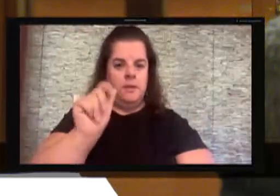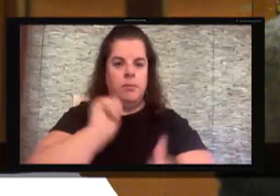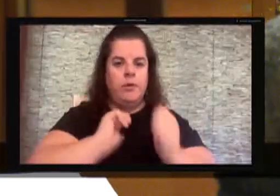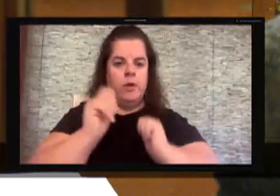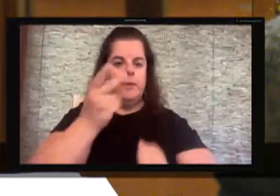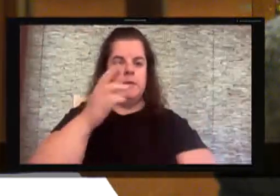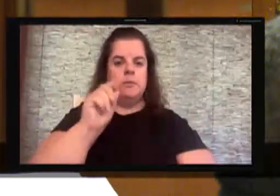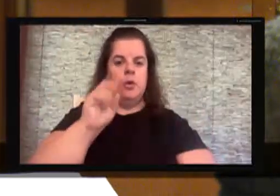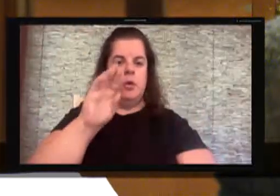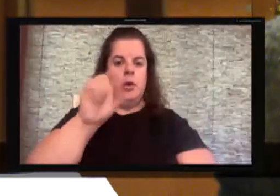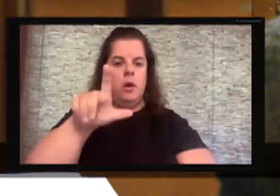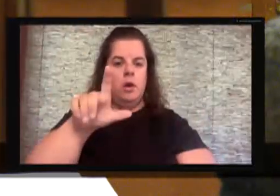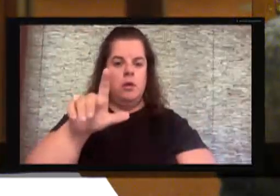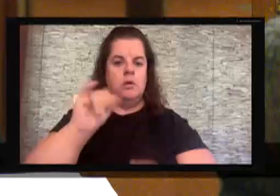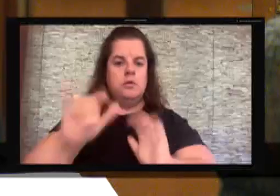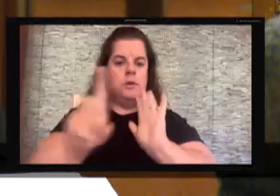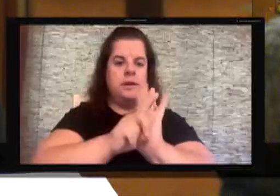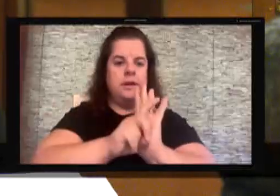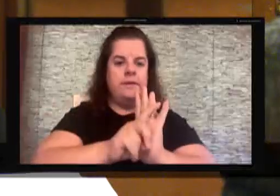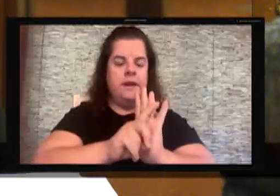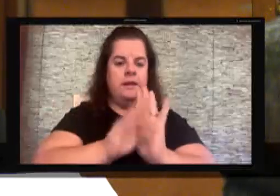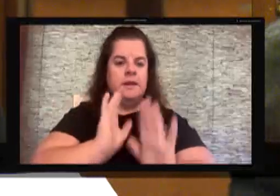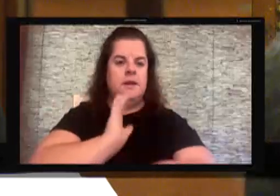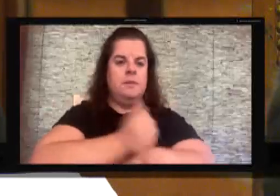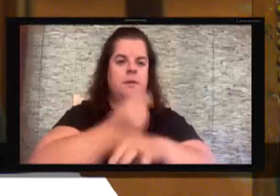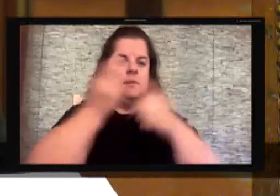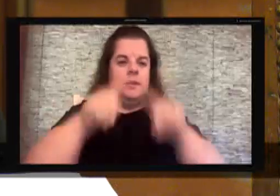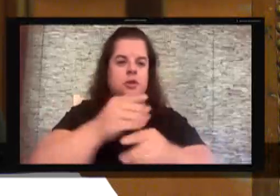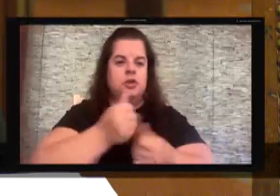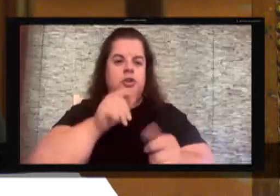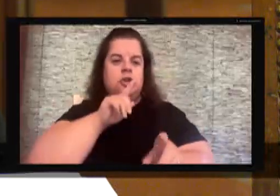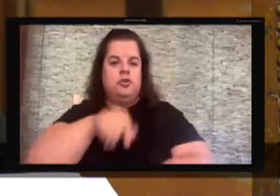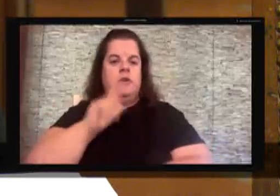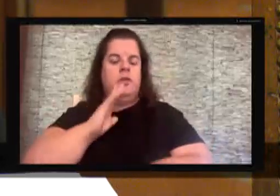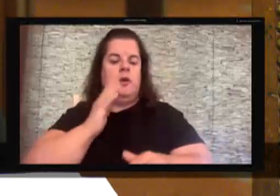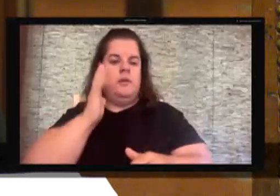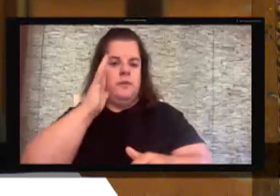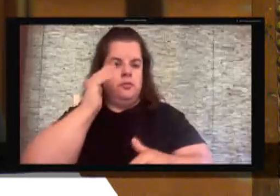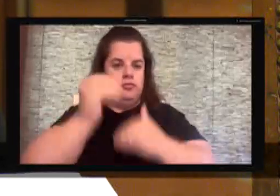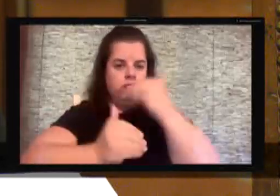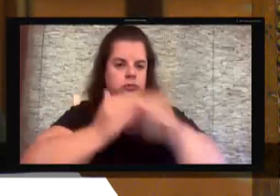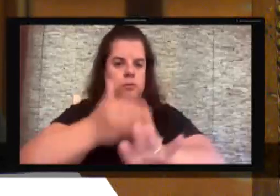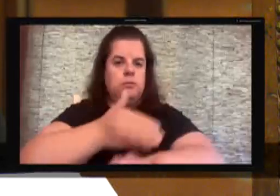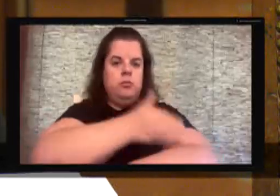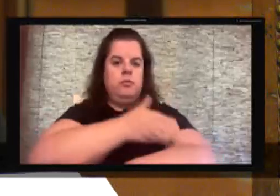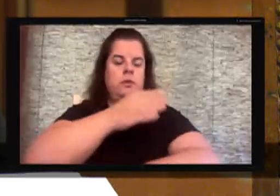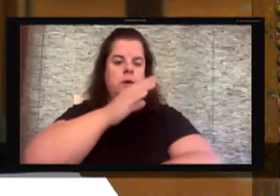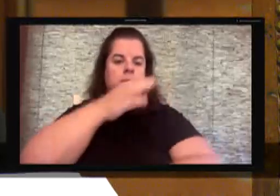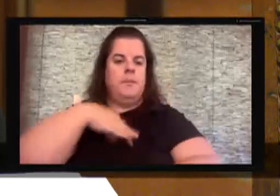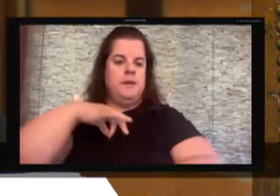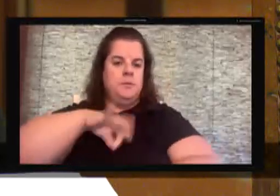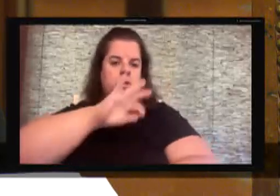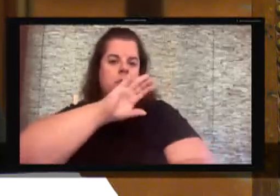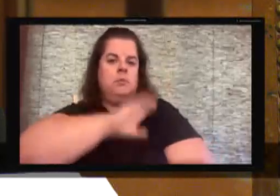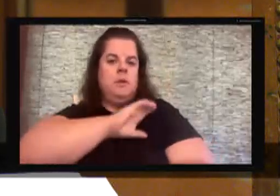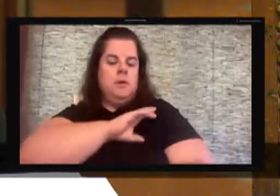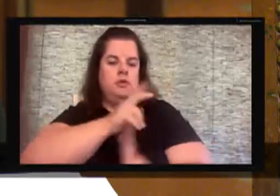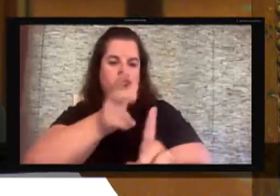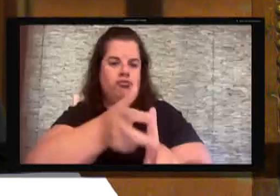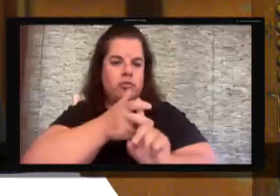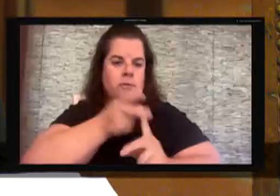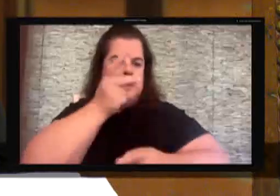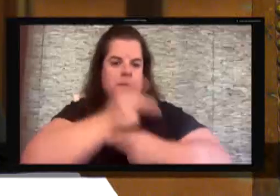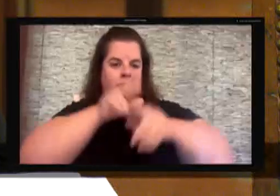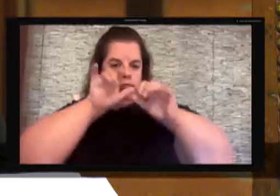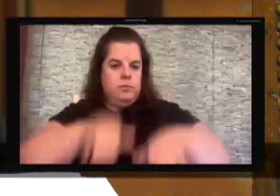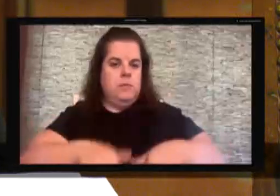Performance Protocol, to identify and implement solutions to further improve Pittsburgh Bureau of Police recruitment and retention efforts at a